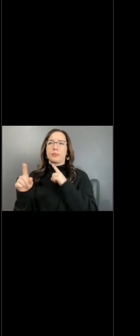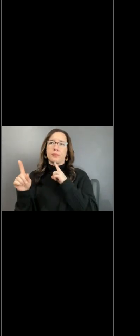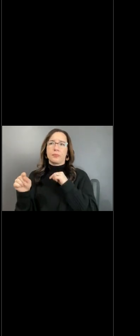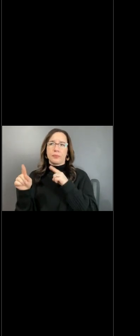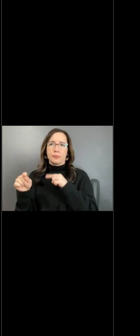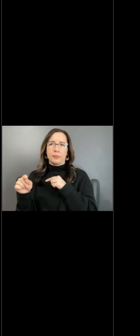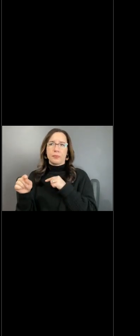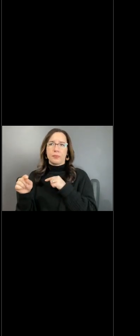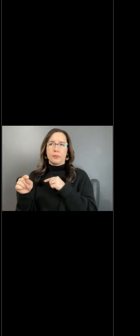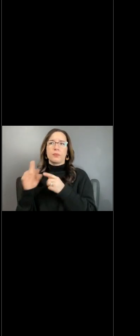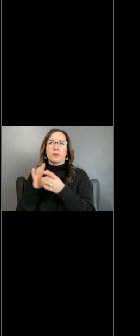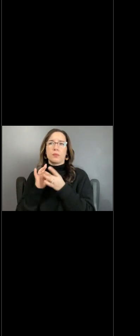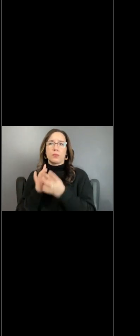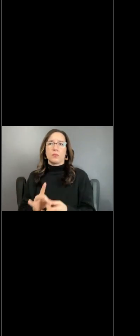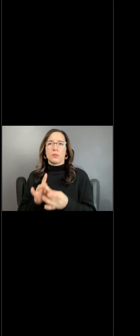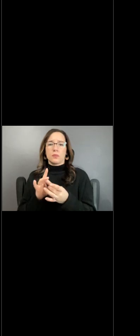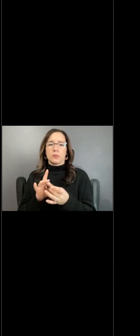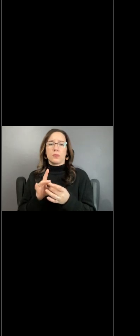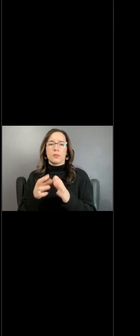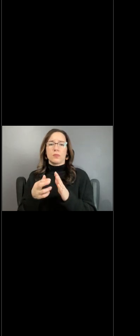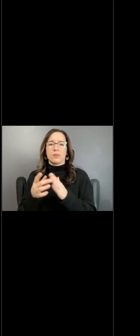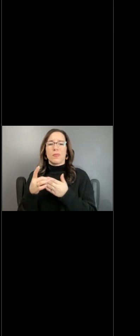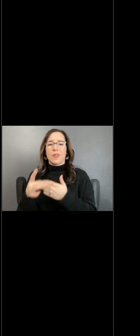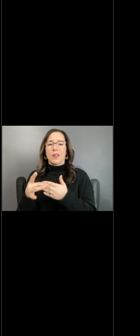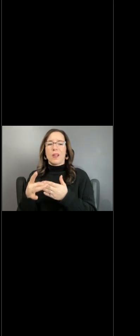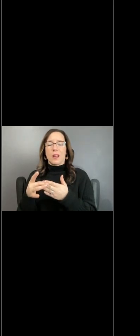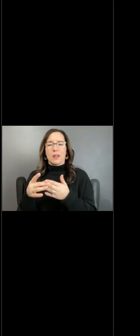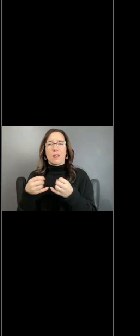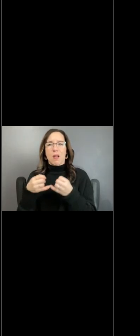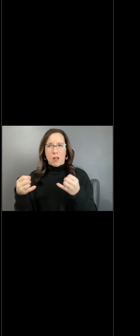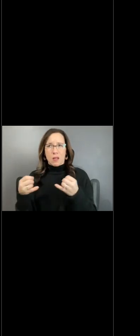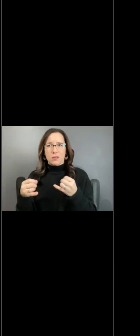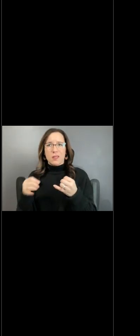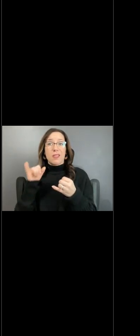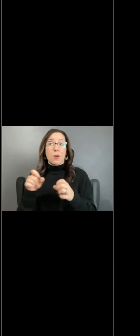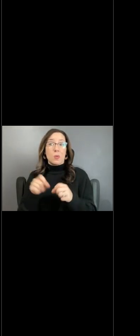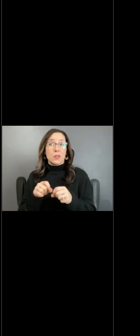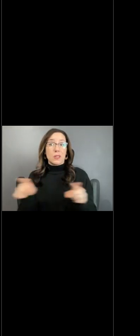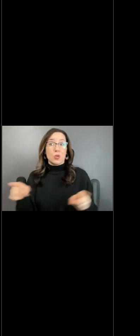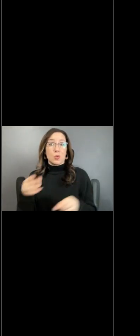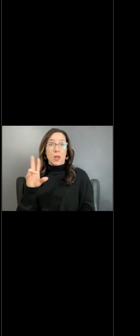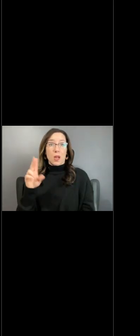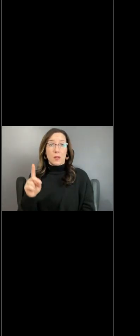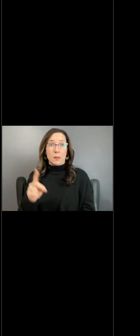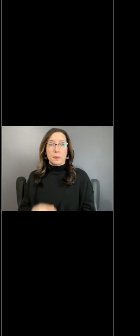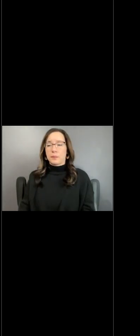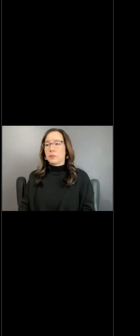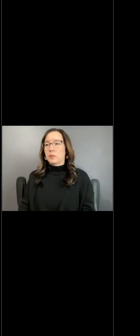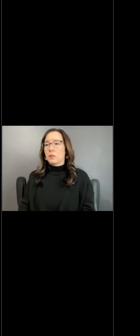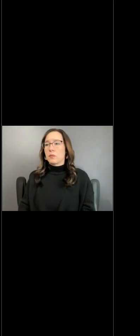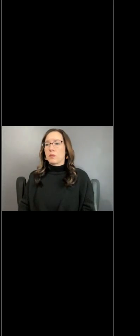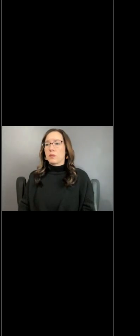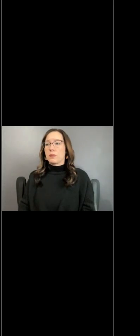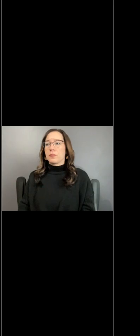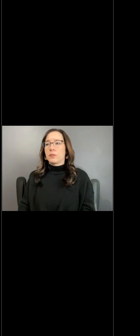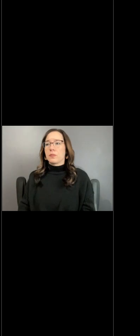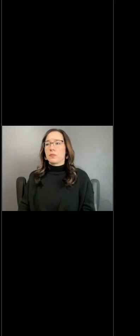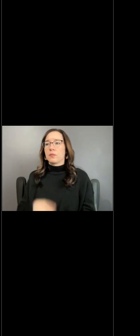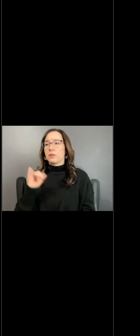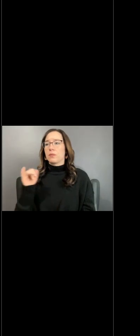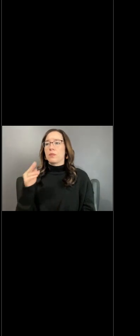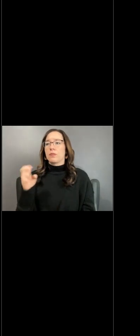and answers about the guidelines, which was issued by HUD. And Joe, it's that